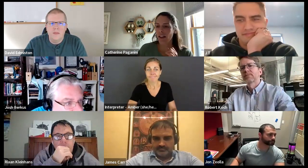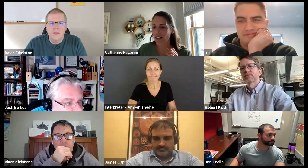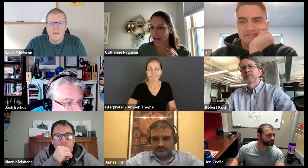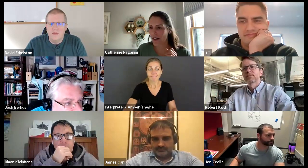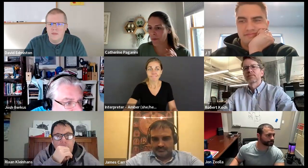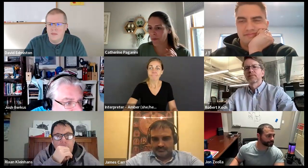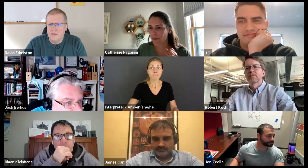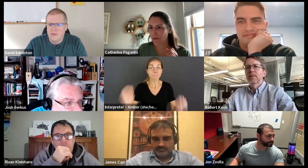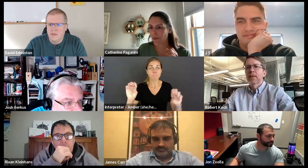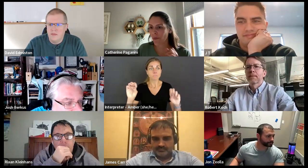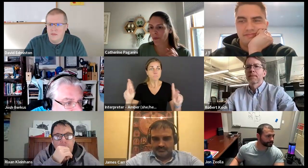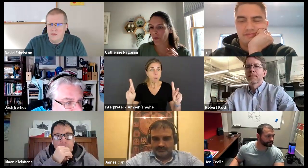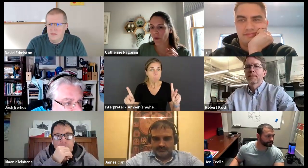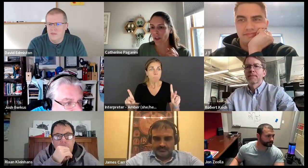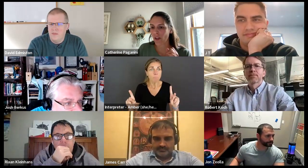Okay.